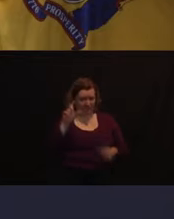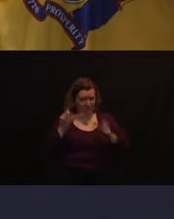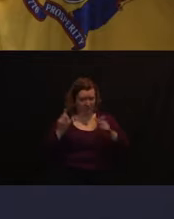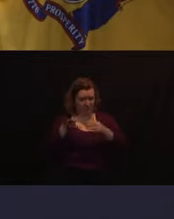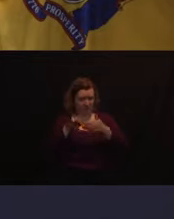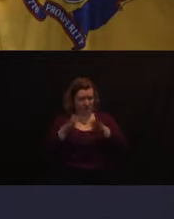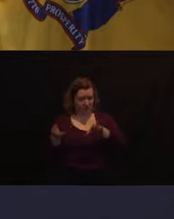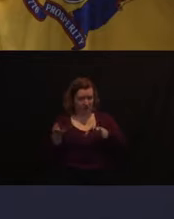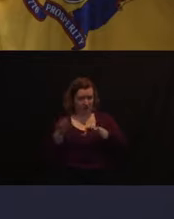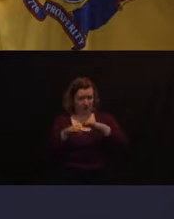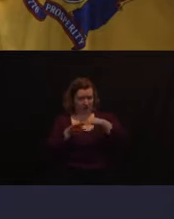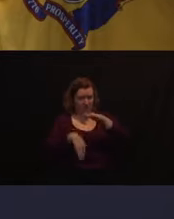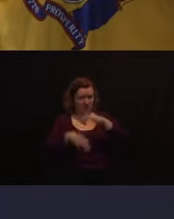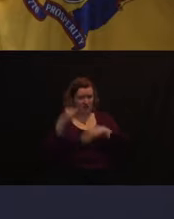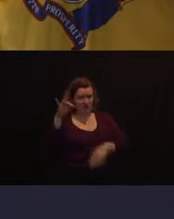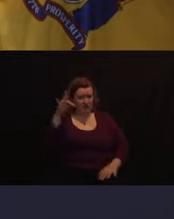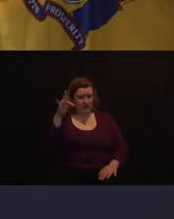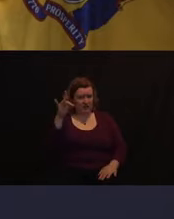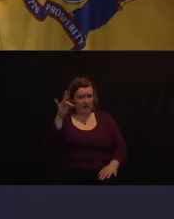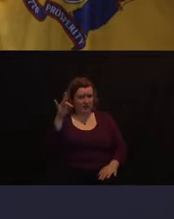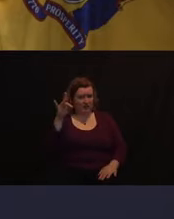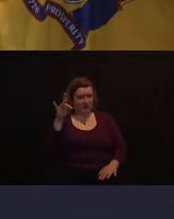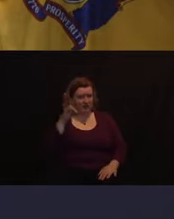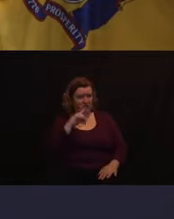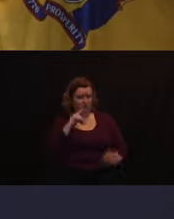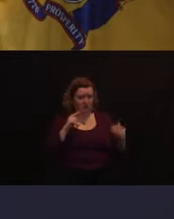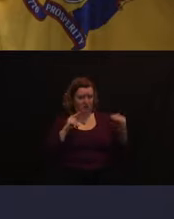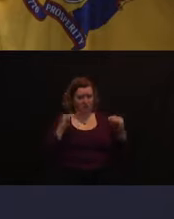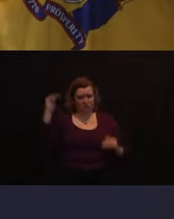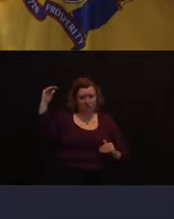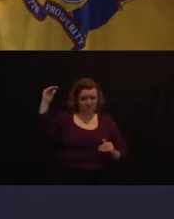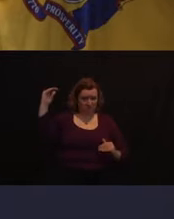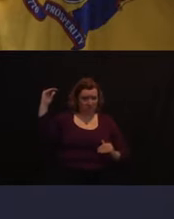late, that's not to say they can't transmit the vaccine.